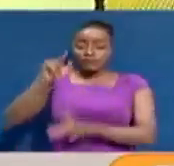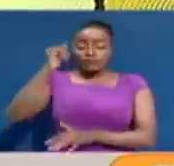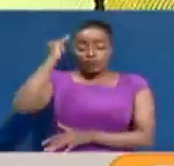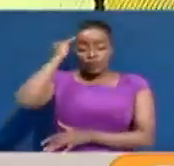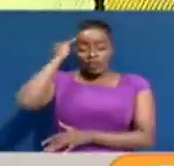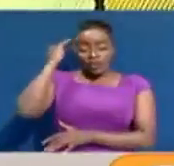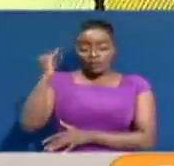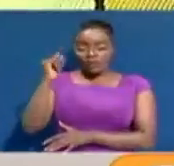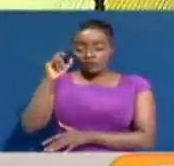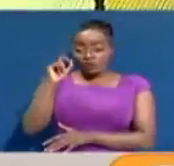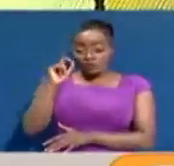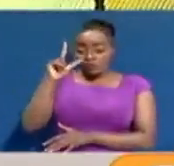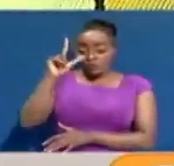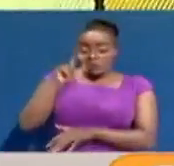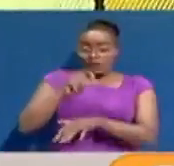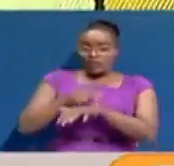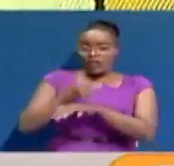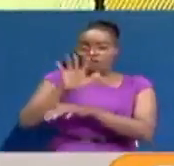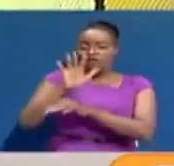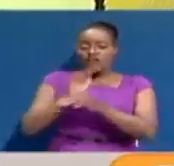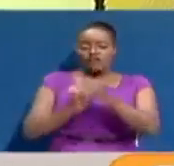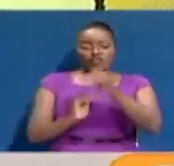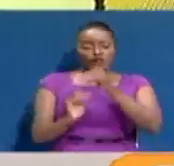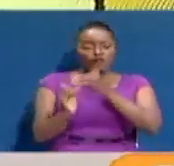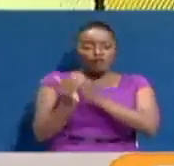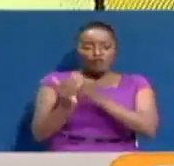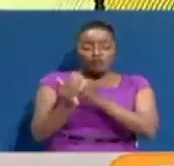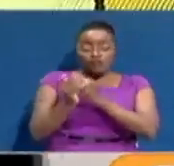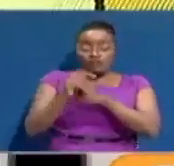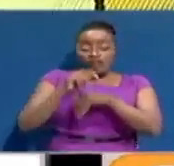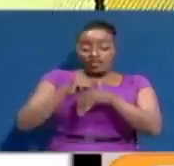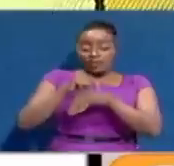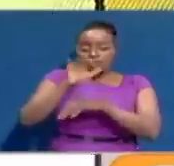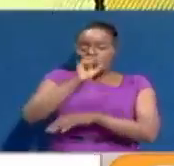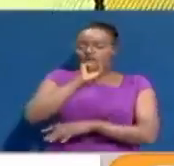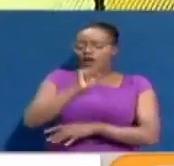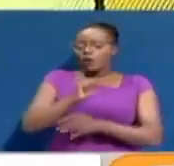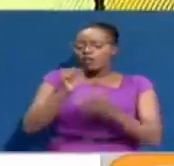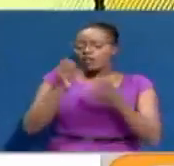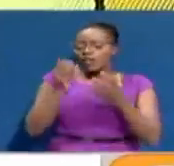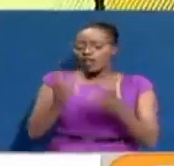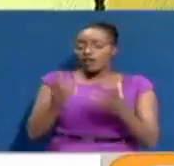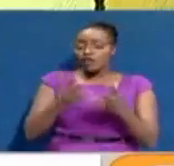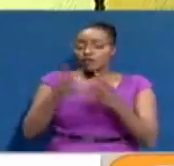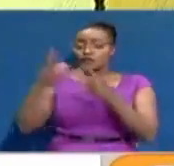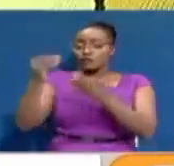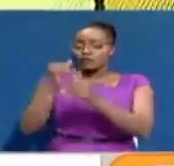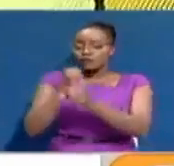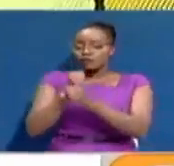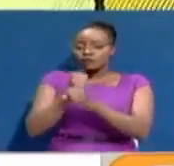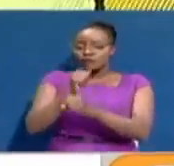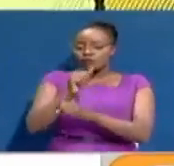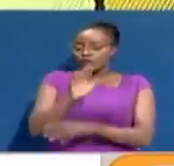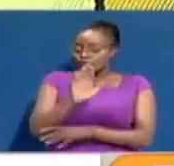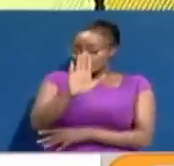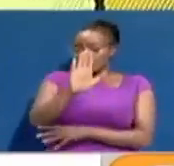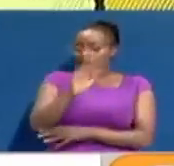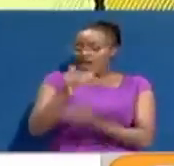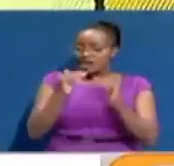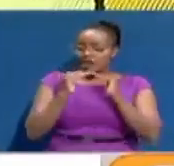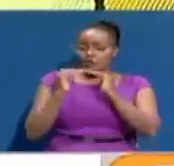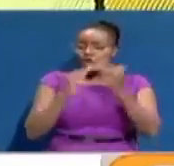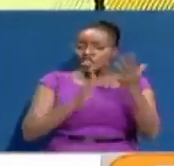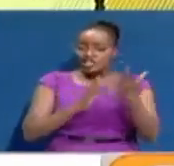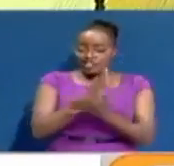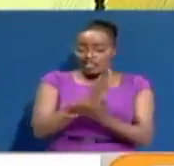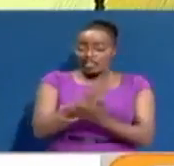Imagine waking up at 5 a.m. in your sunset years to go and exercise your civic duty.